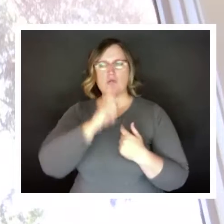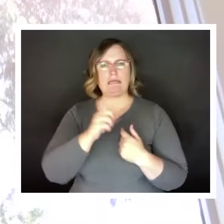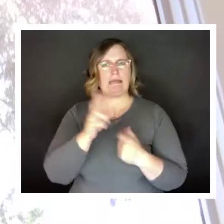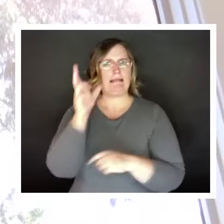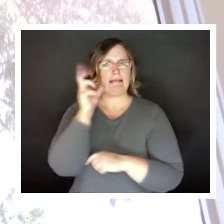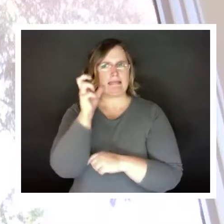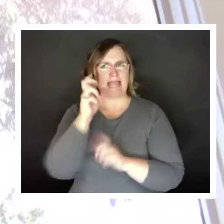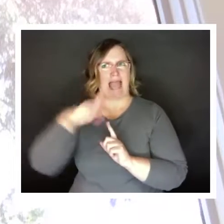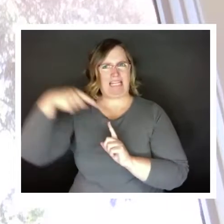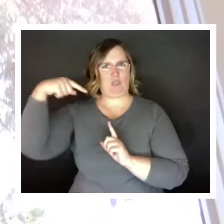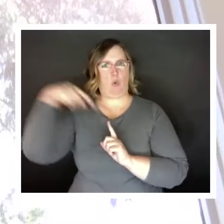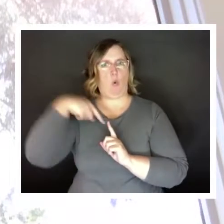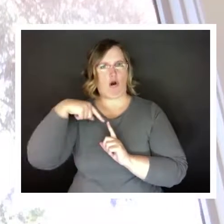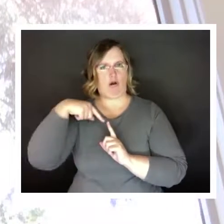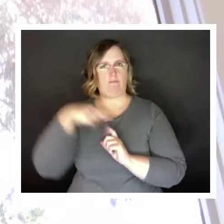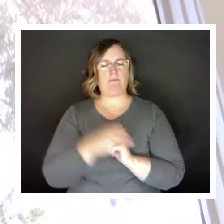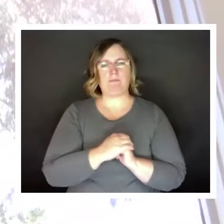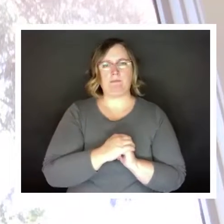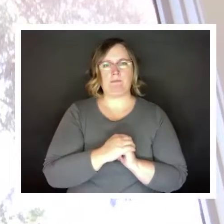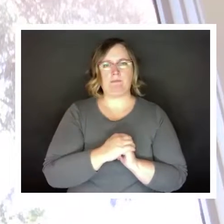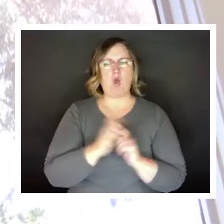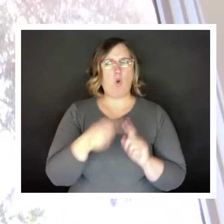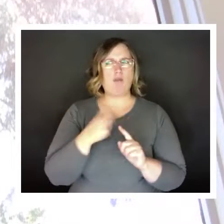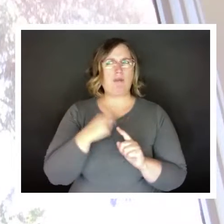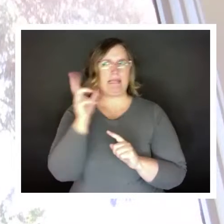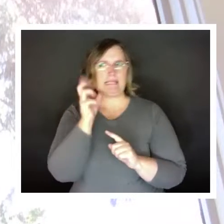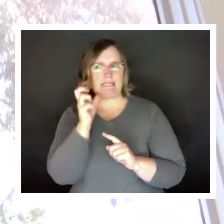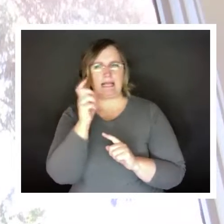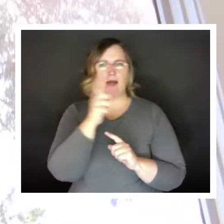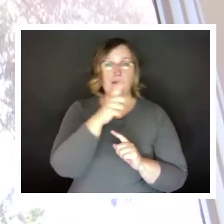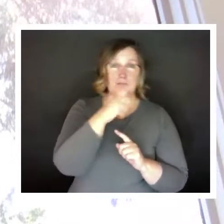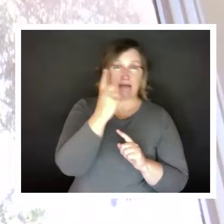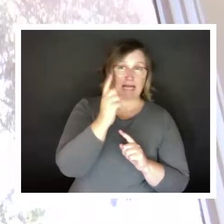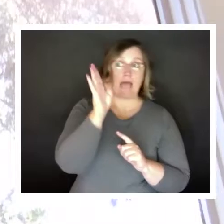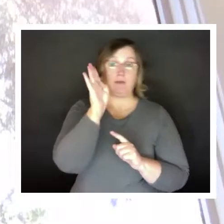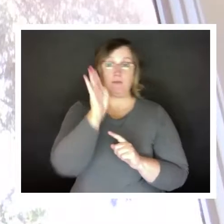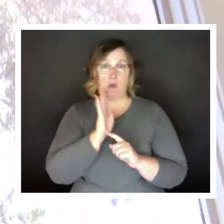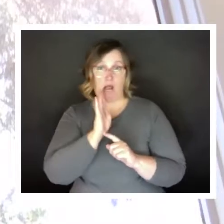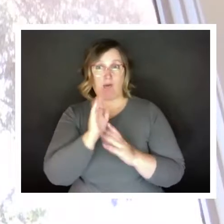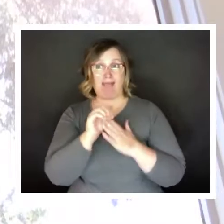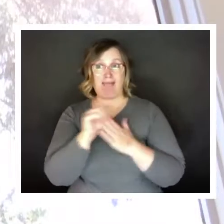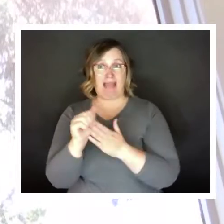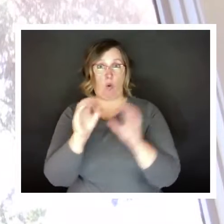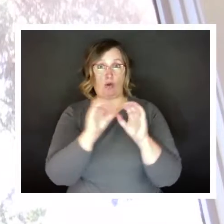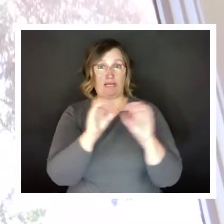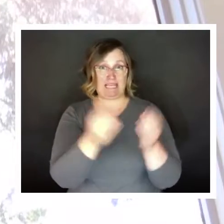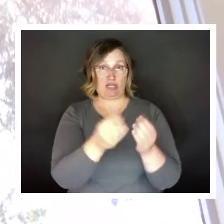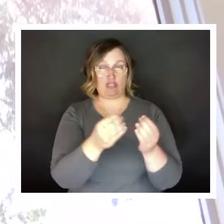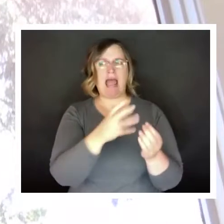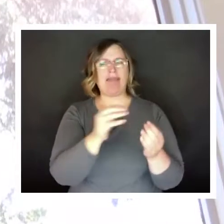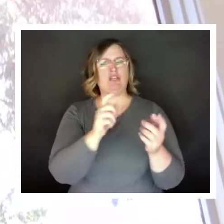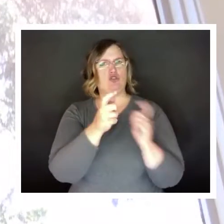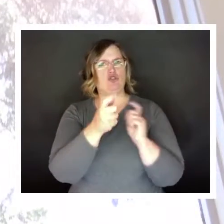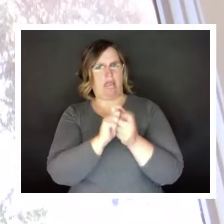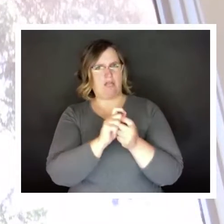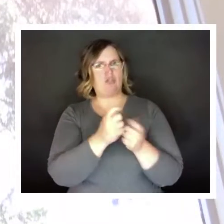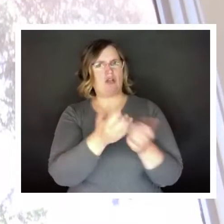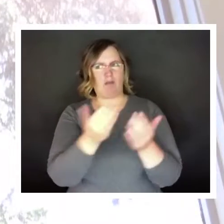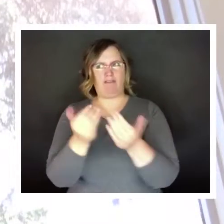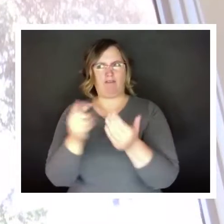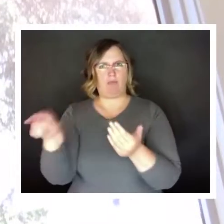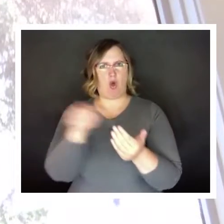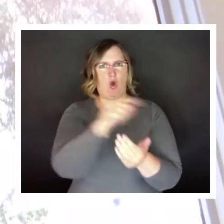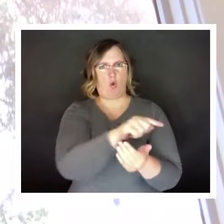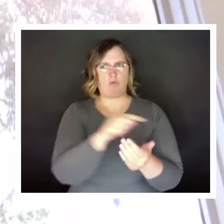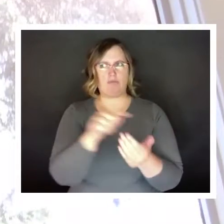core. Only by listening to Black and brown-led organizations and insisting change come from these discussions can we move forward.